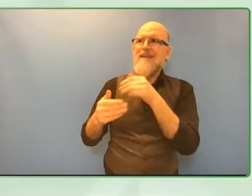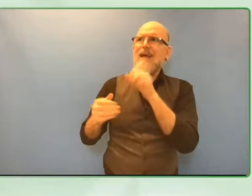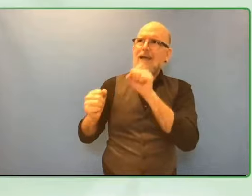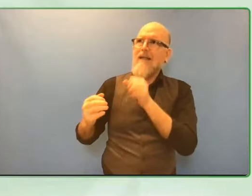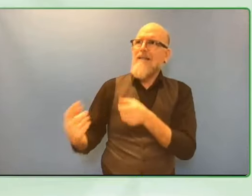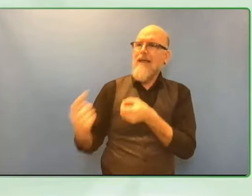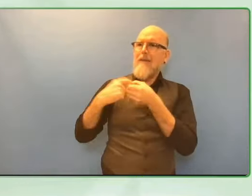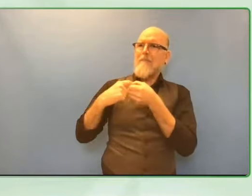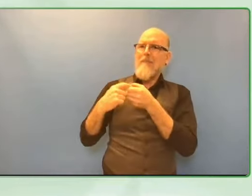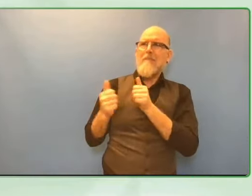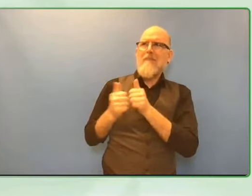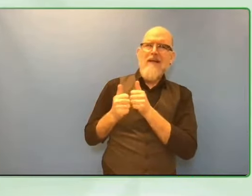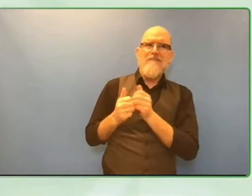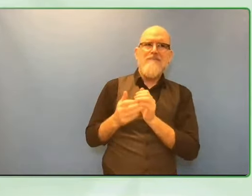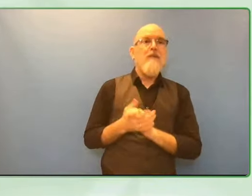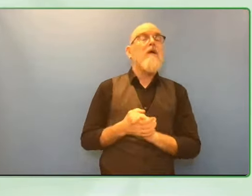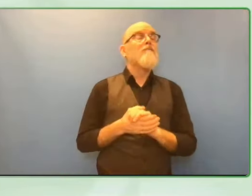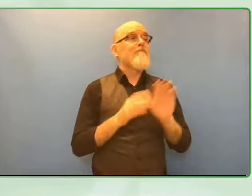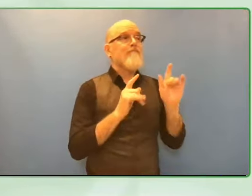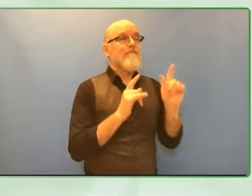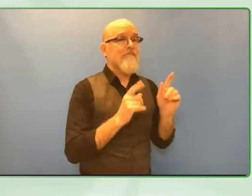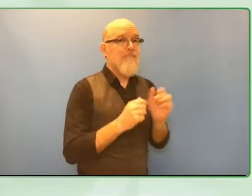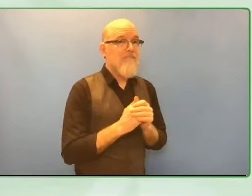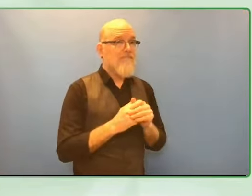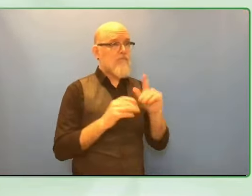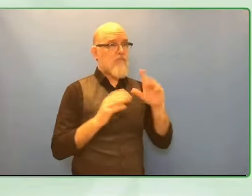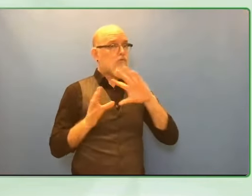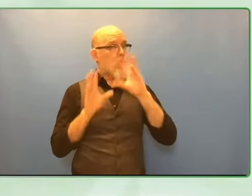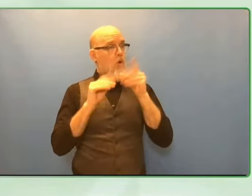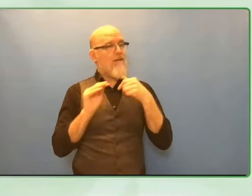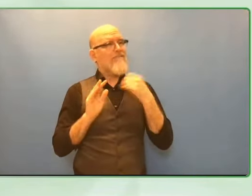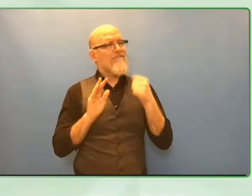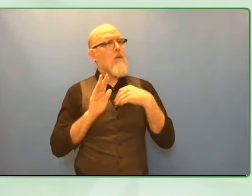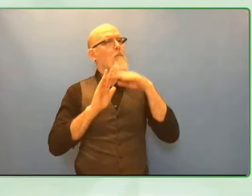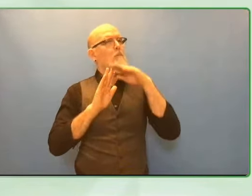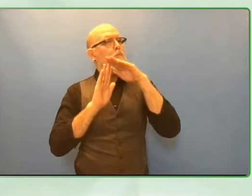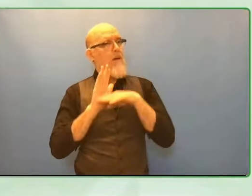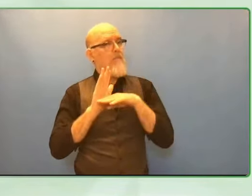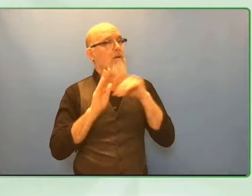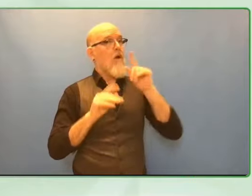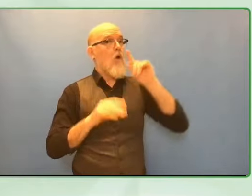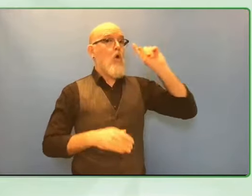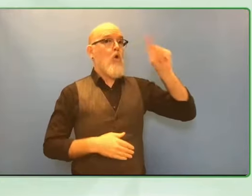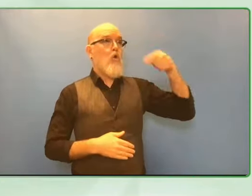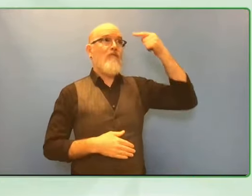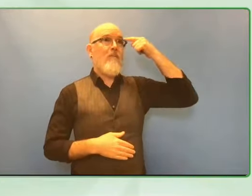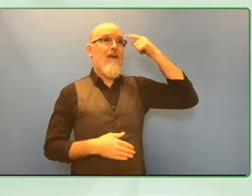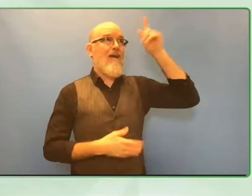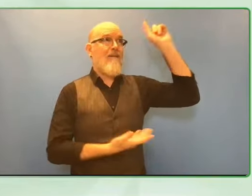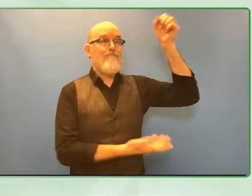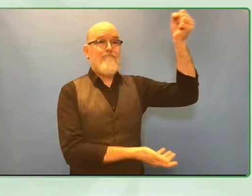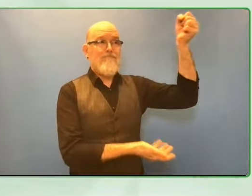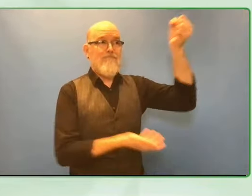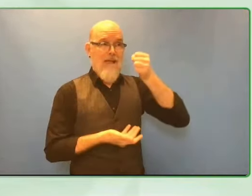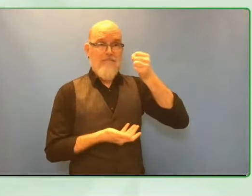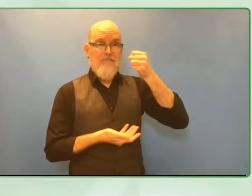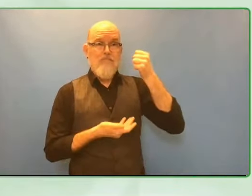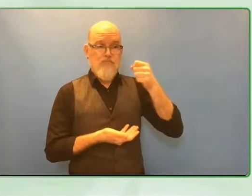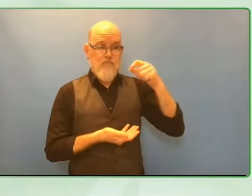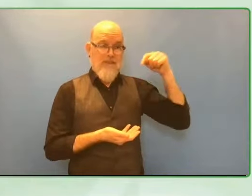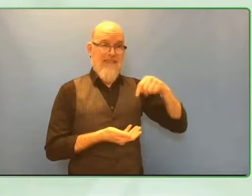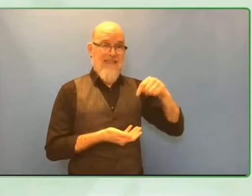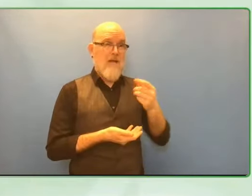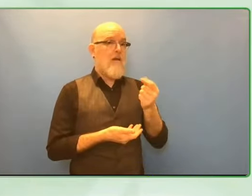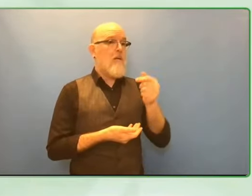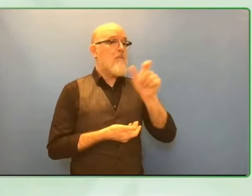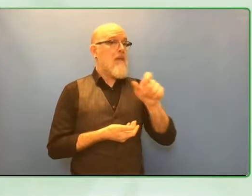entire program is publicly funded, which is beneficial. So for the participants themselves, they don't have to pay anything, and